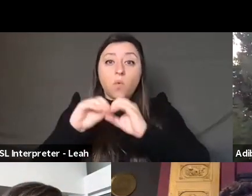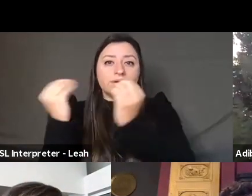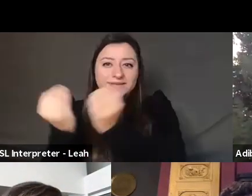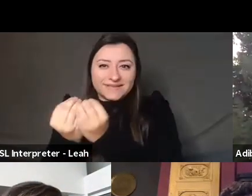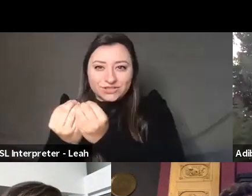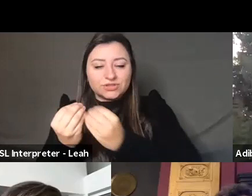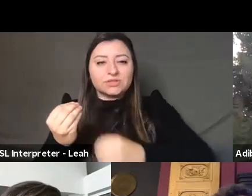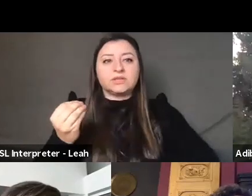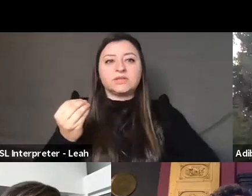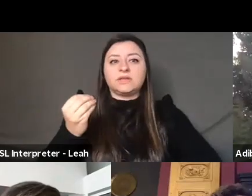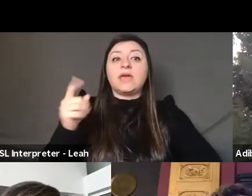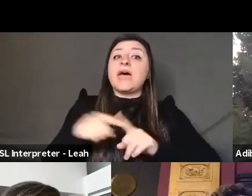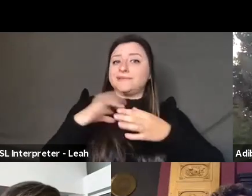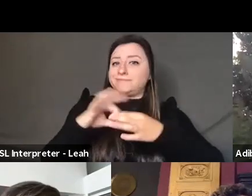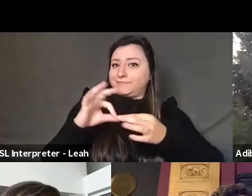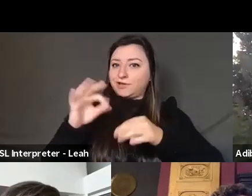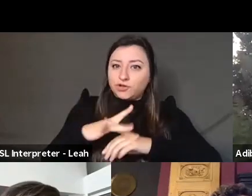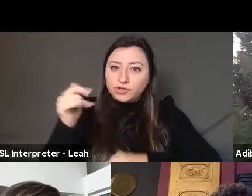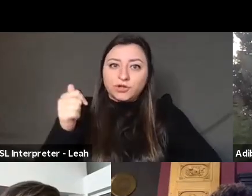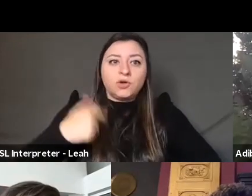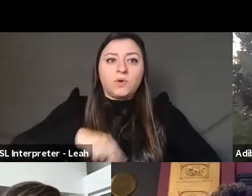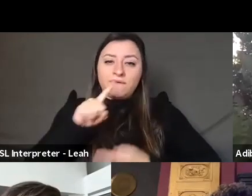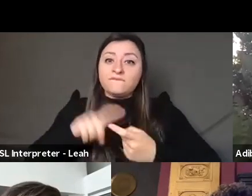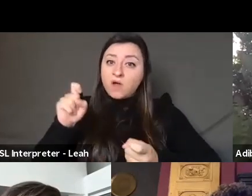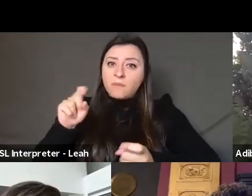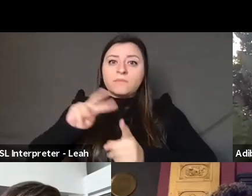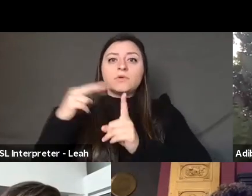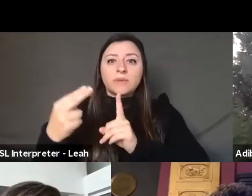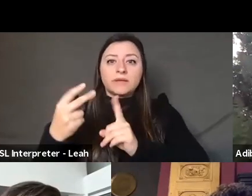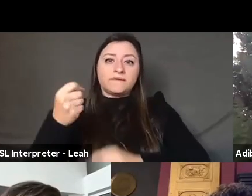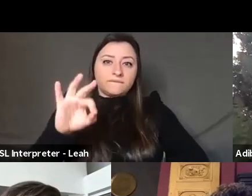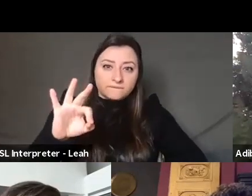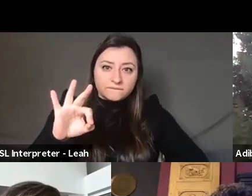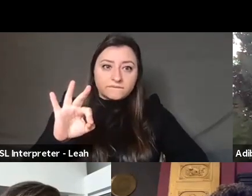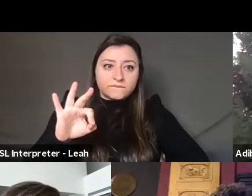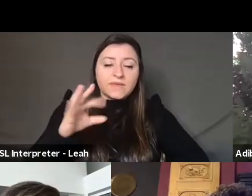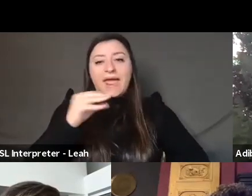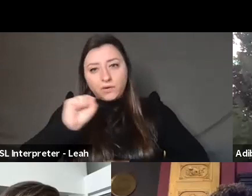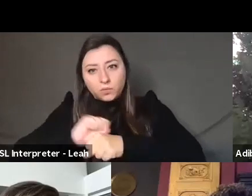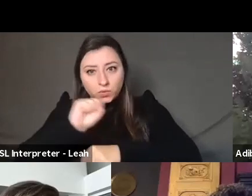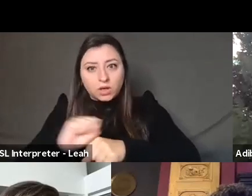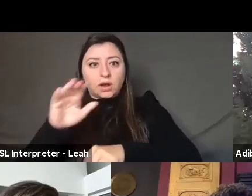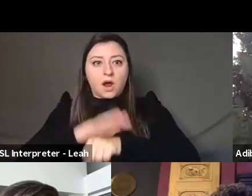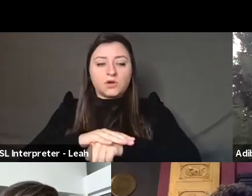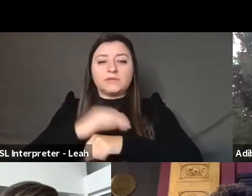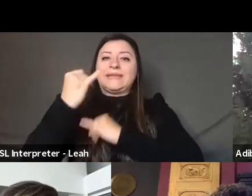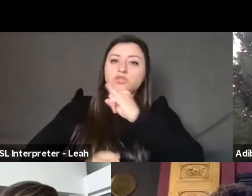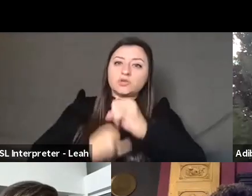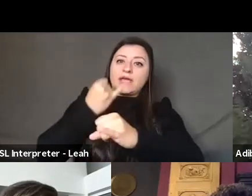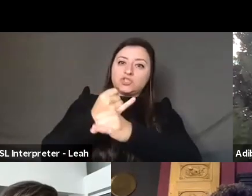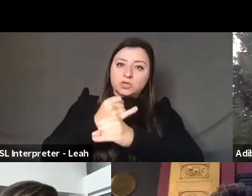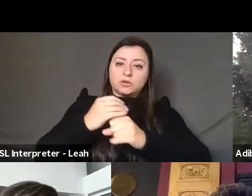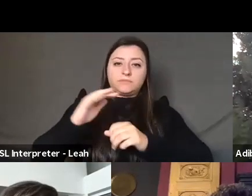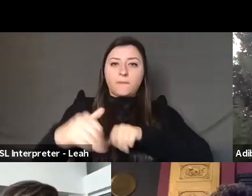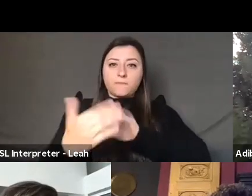organization. As I said earlier, we are from the perspective of and working on an internationalist approach